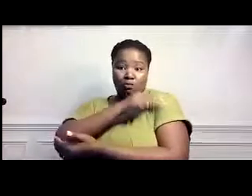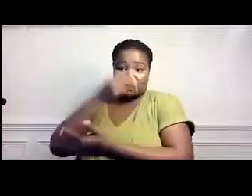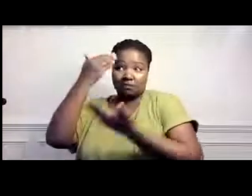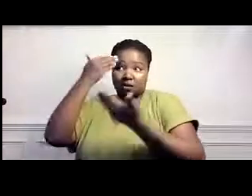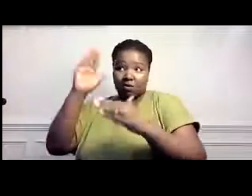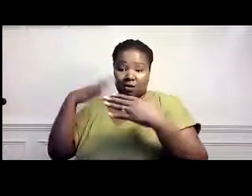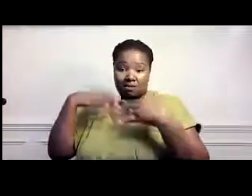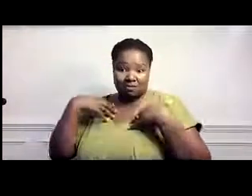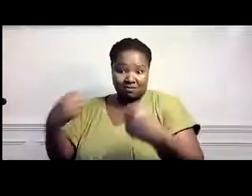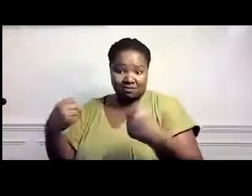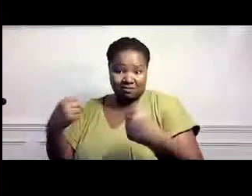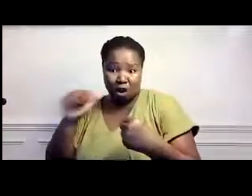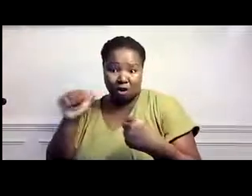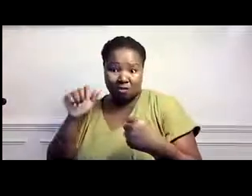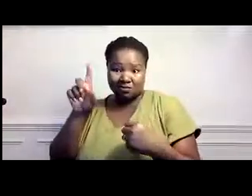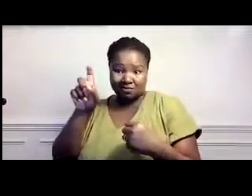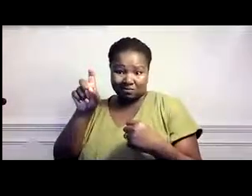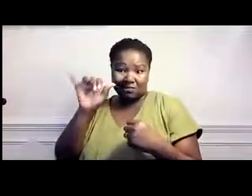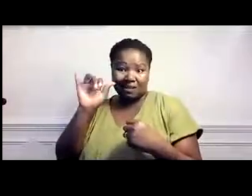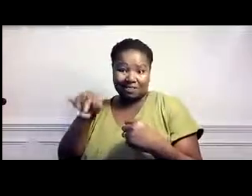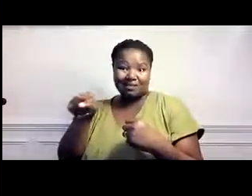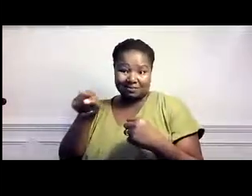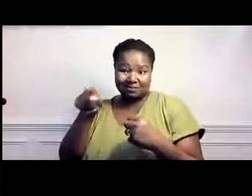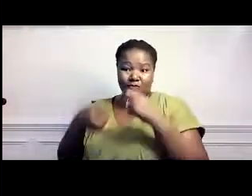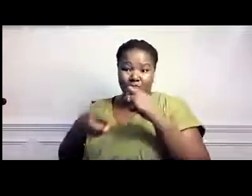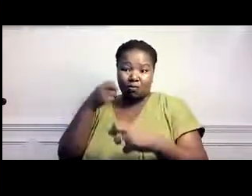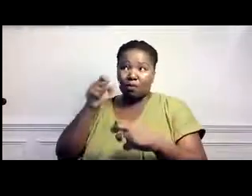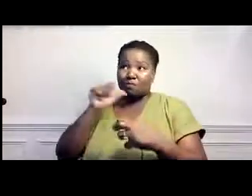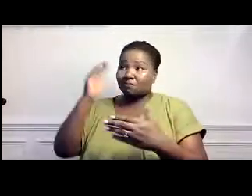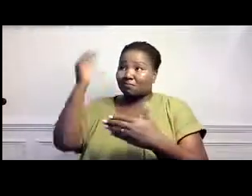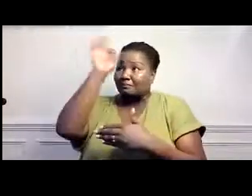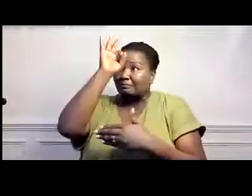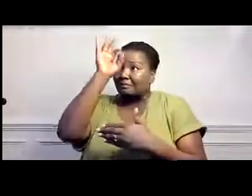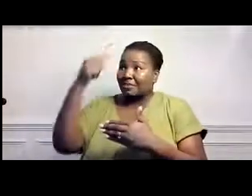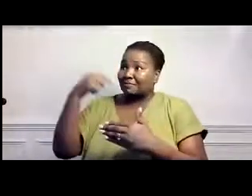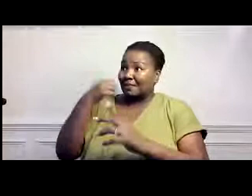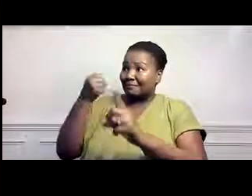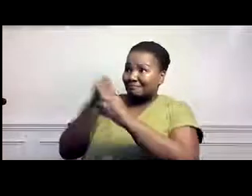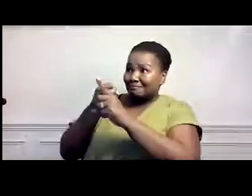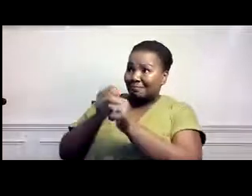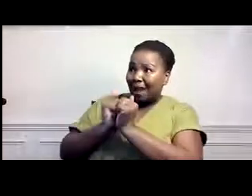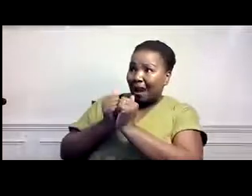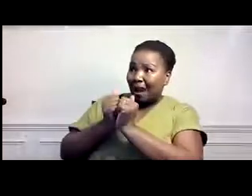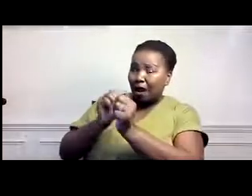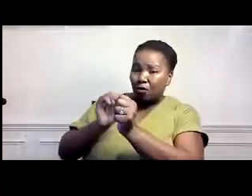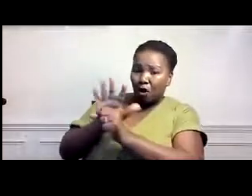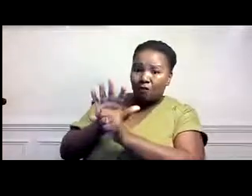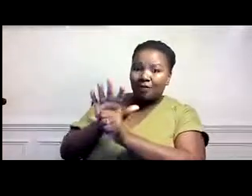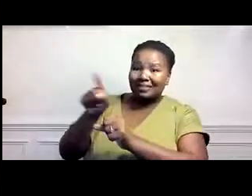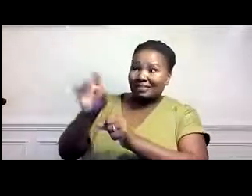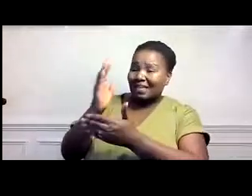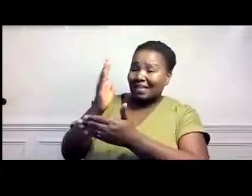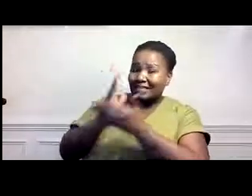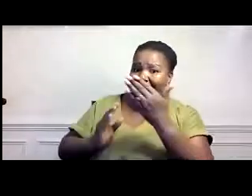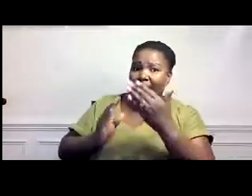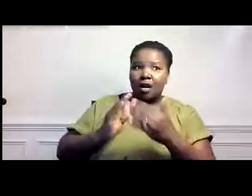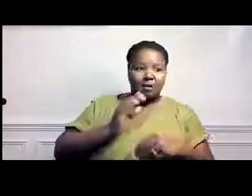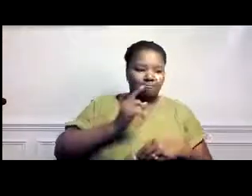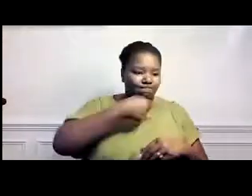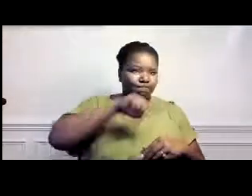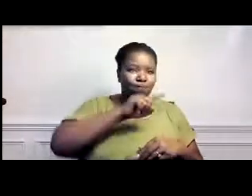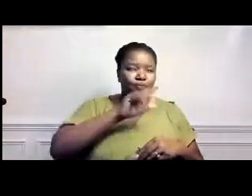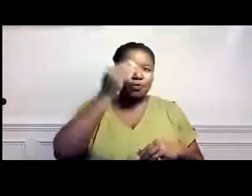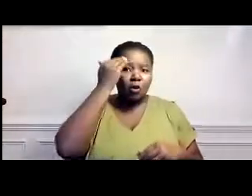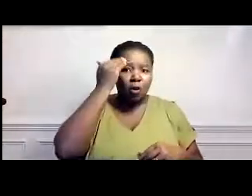going to affect you. That's the problem, not knowing how COVID will affect you. Some of us was able to